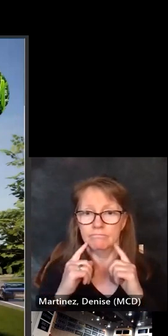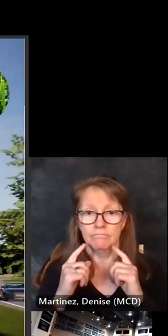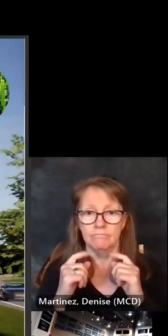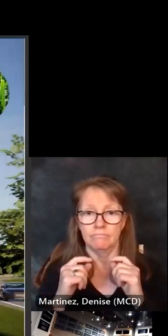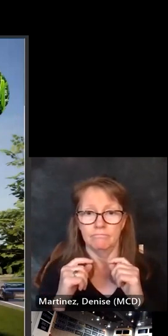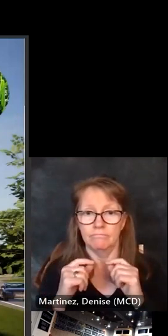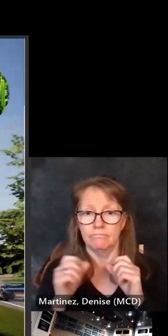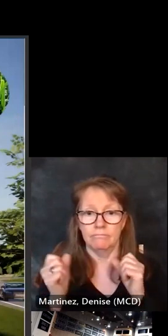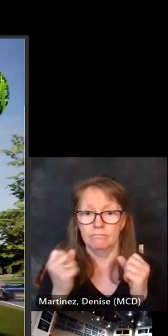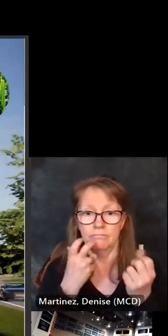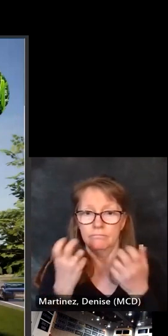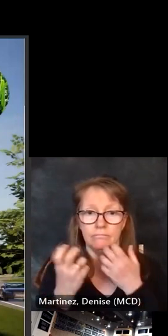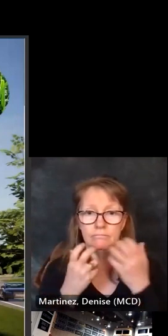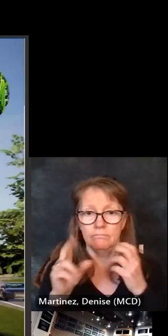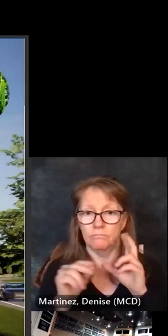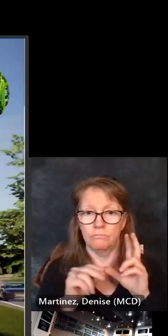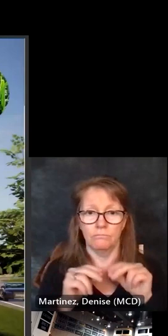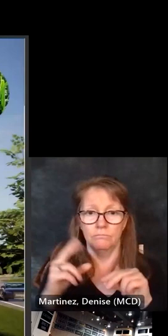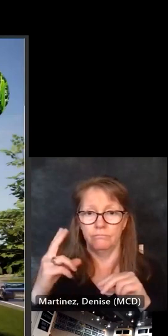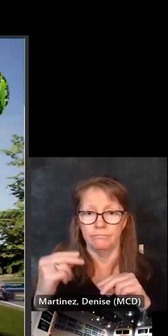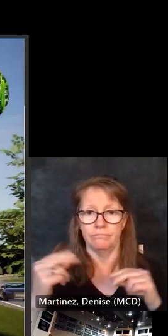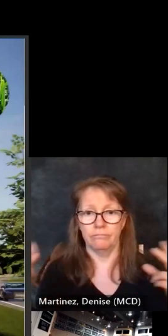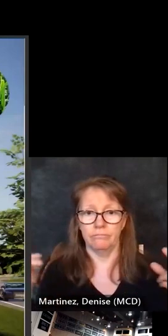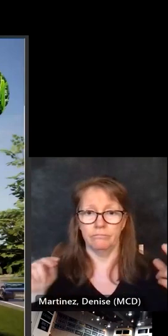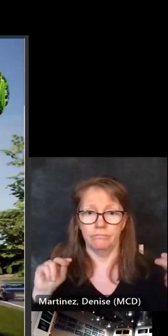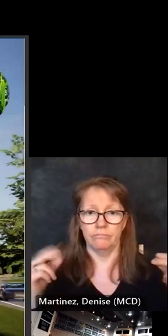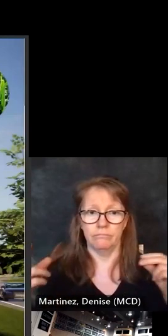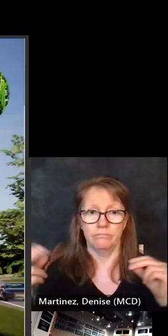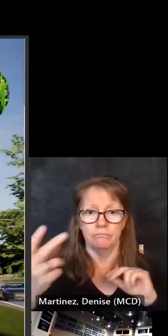it's not acceptable. It's